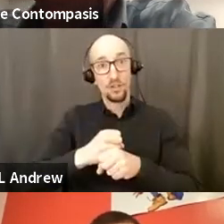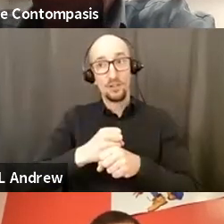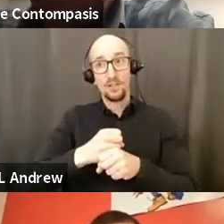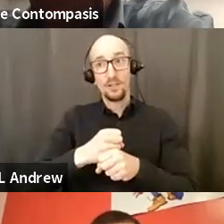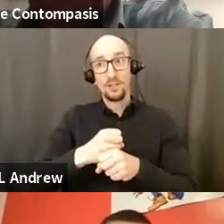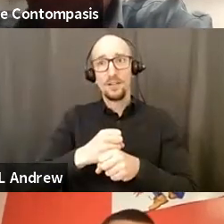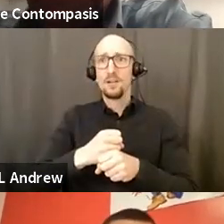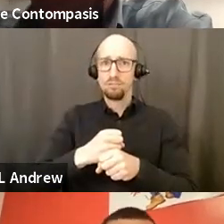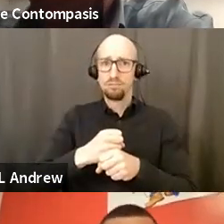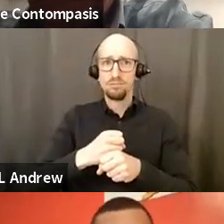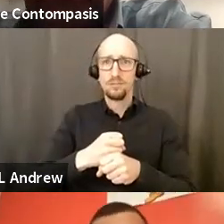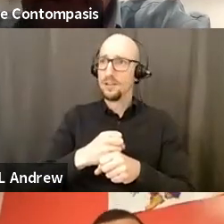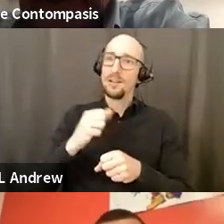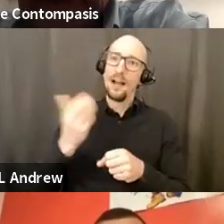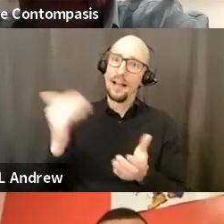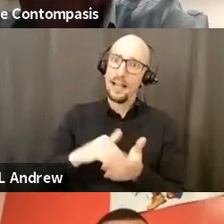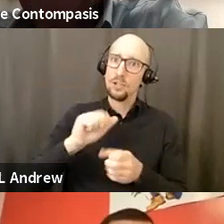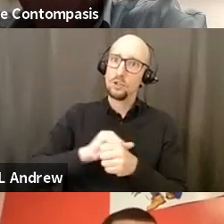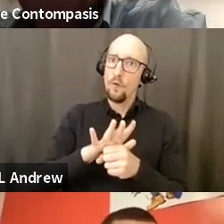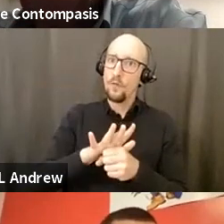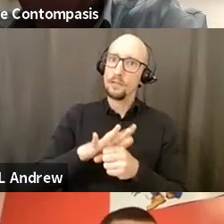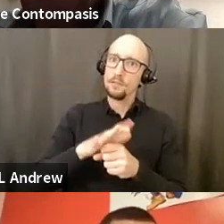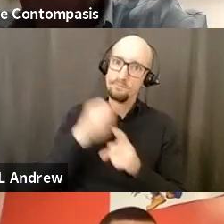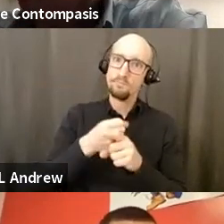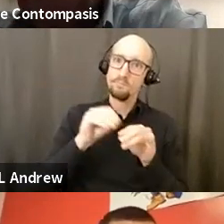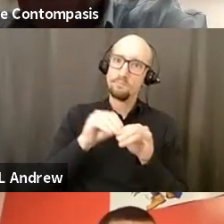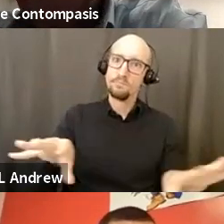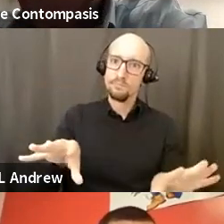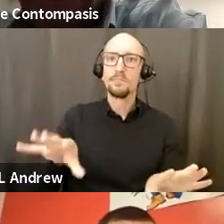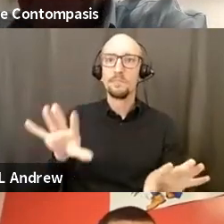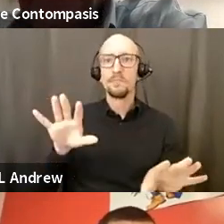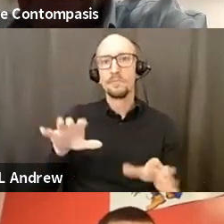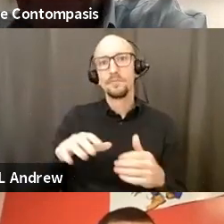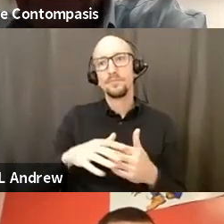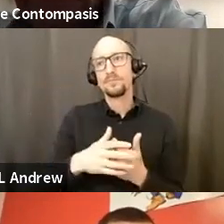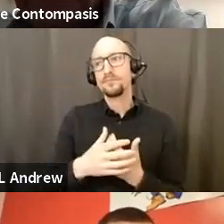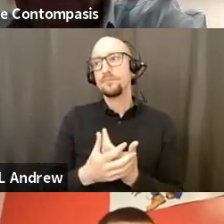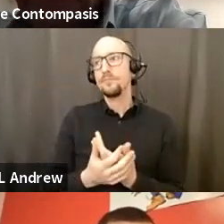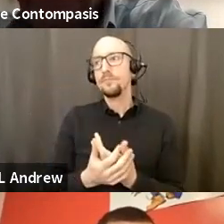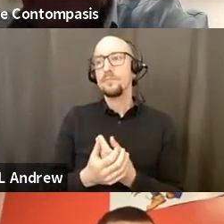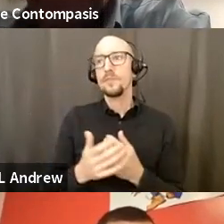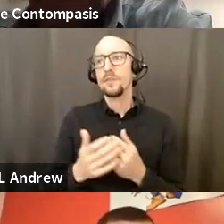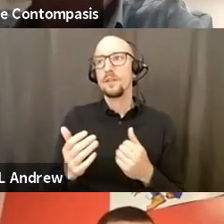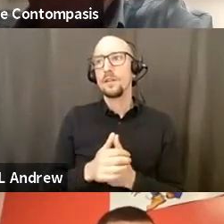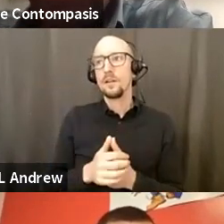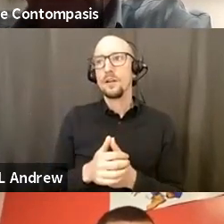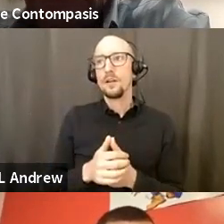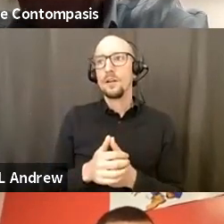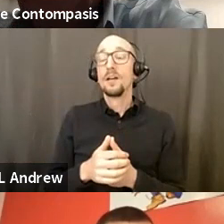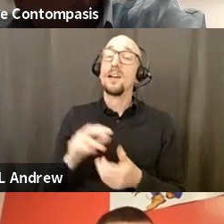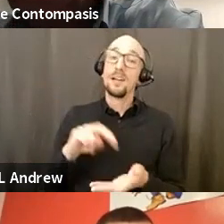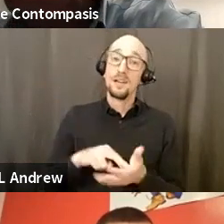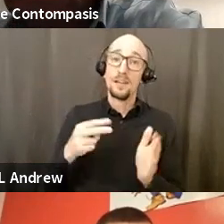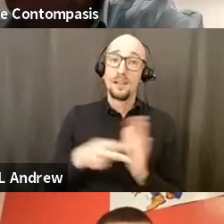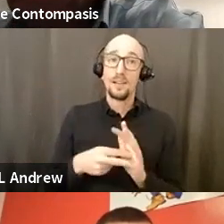of the difficulties we've discussed during the previous year, then we might